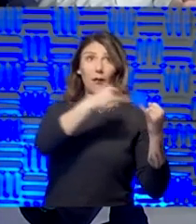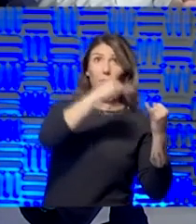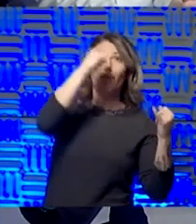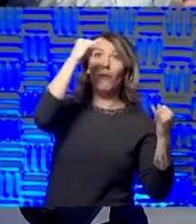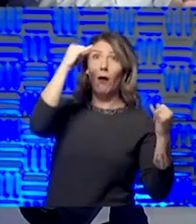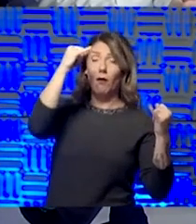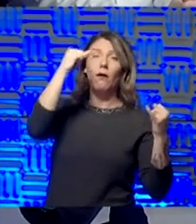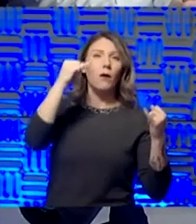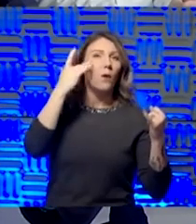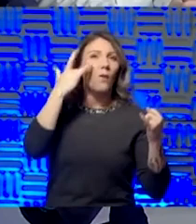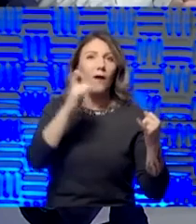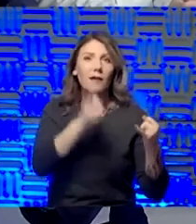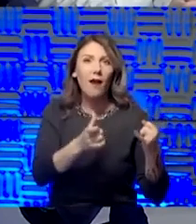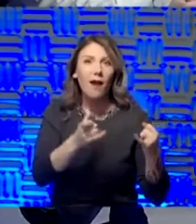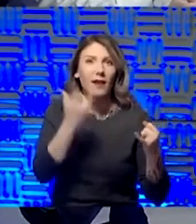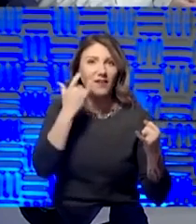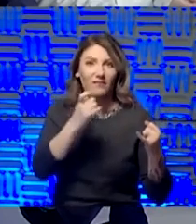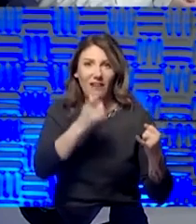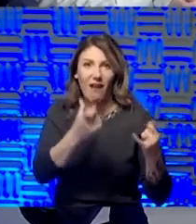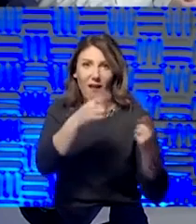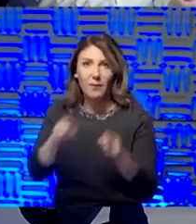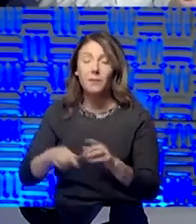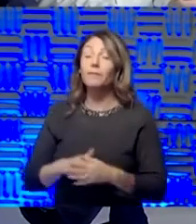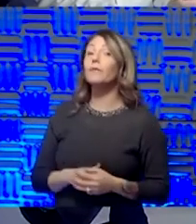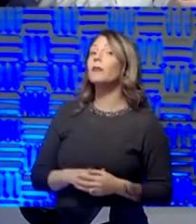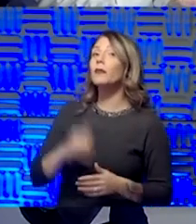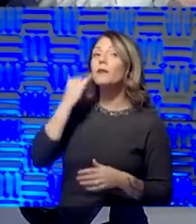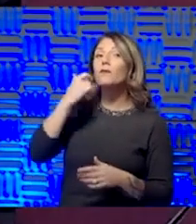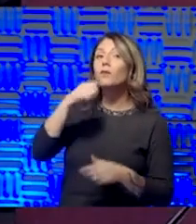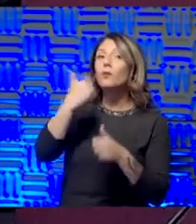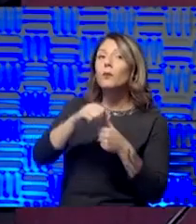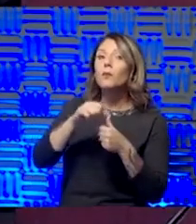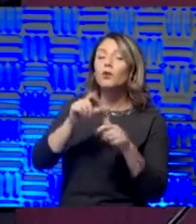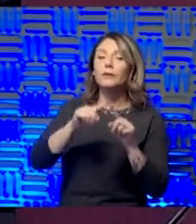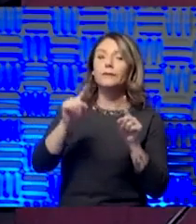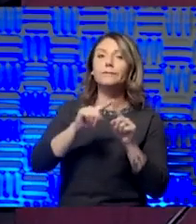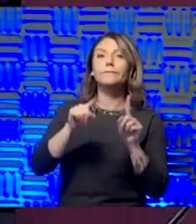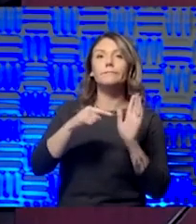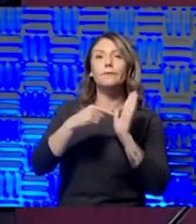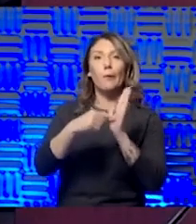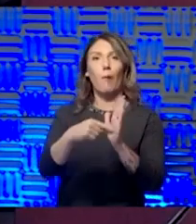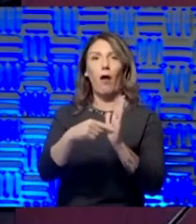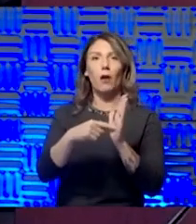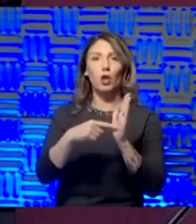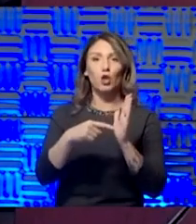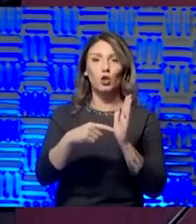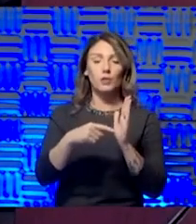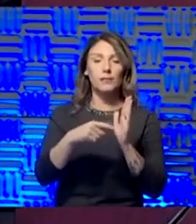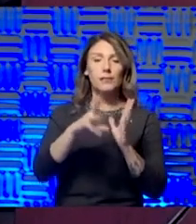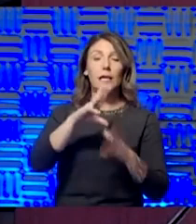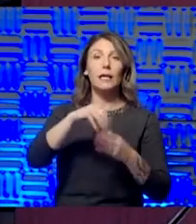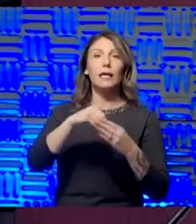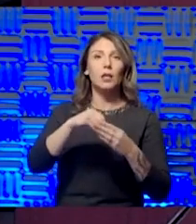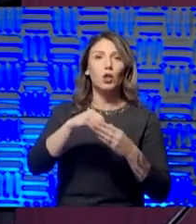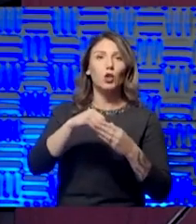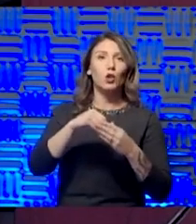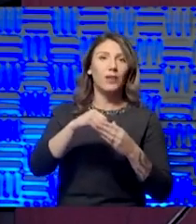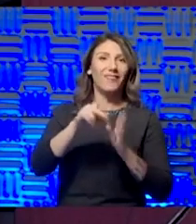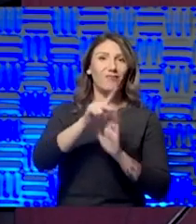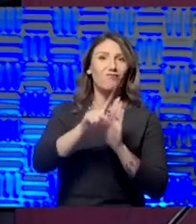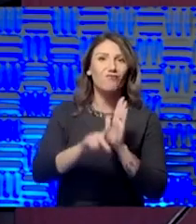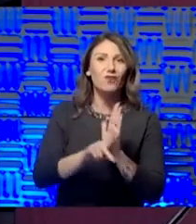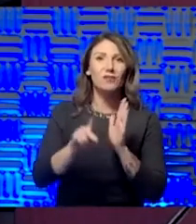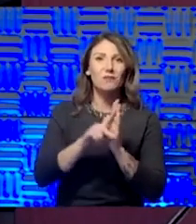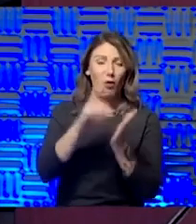be? You know, if you'll remember when we've talked about these different models, including the principal author of the model